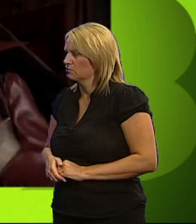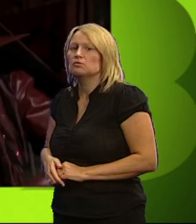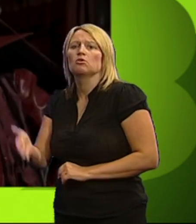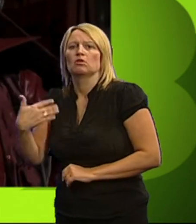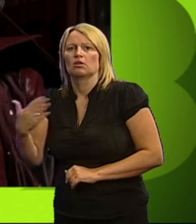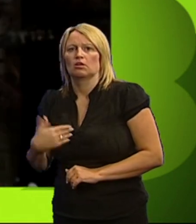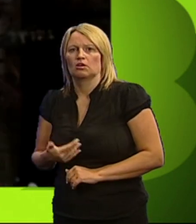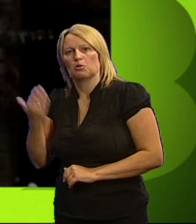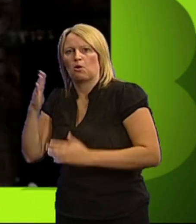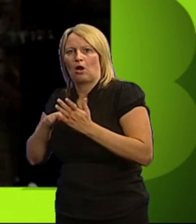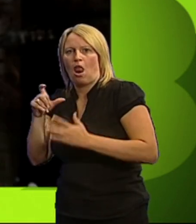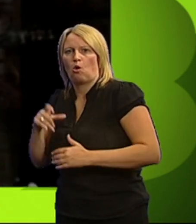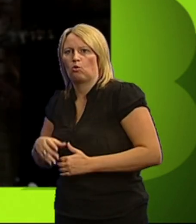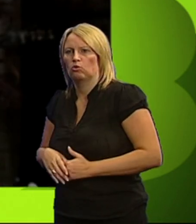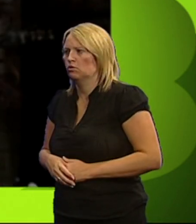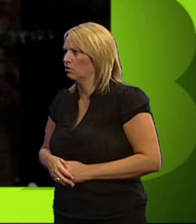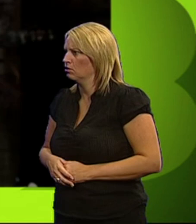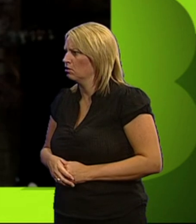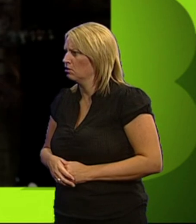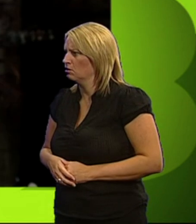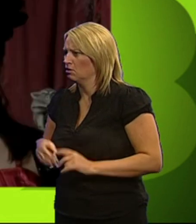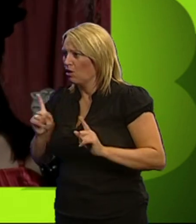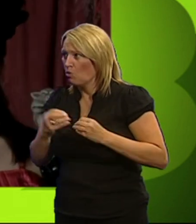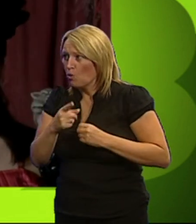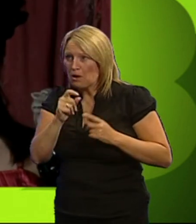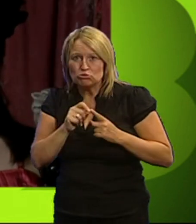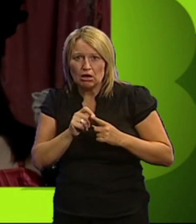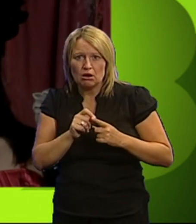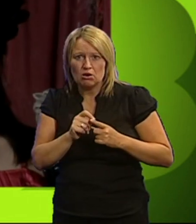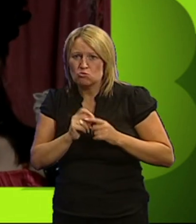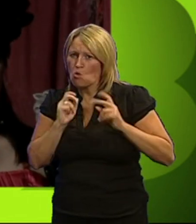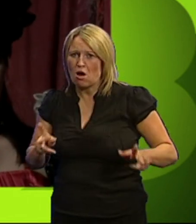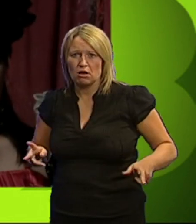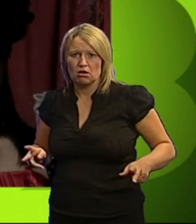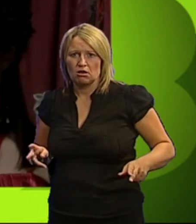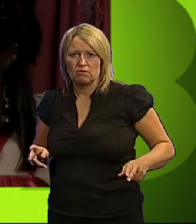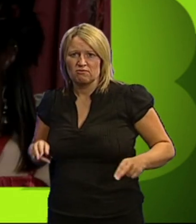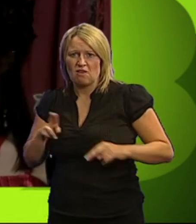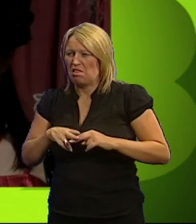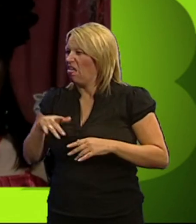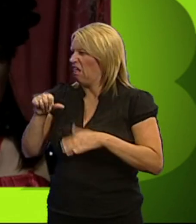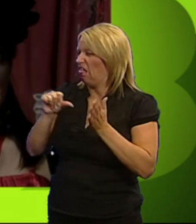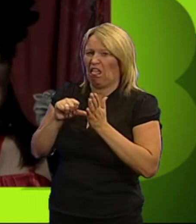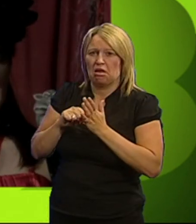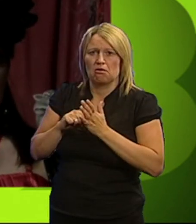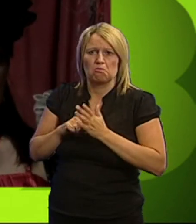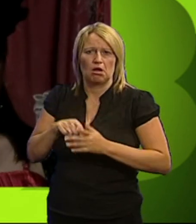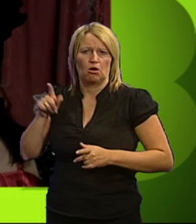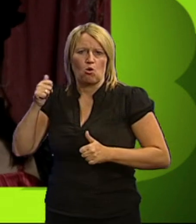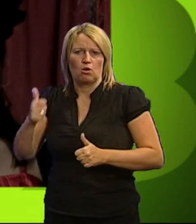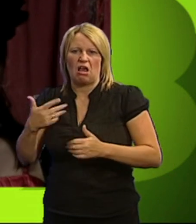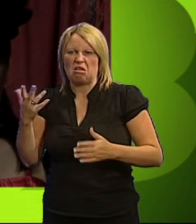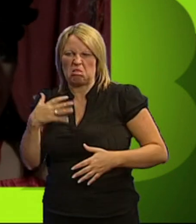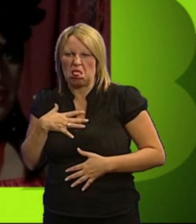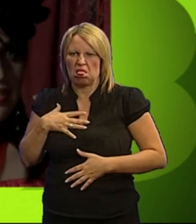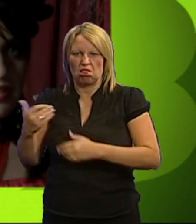Come on, Ingrid. Let's go to Monte Carlo. What, to live with you and Patrick? No way. I mean, Dad might be a pain in the neck, but at